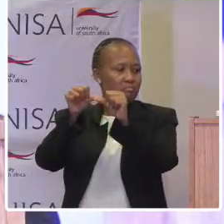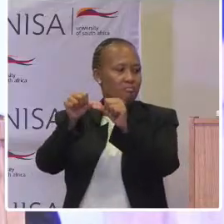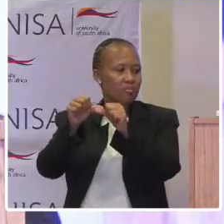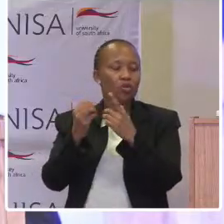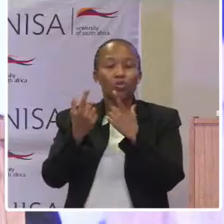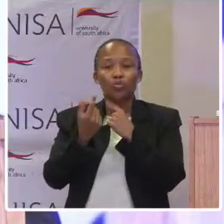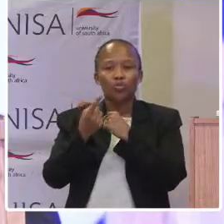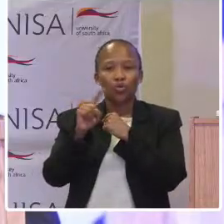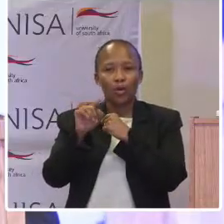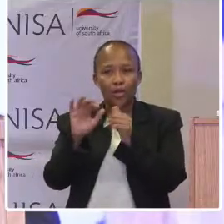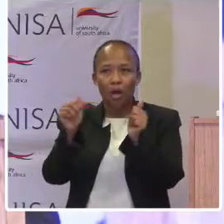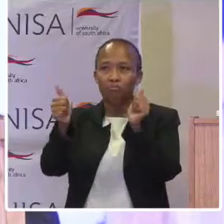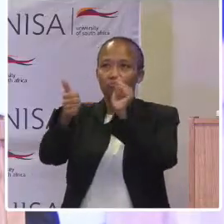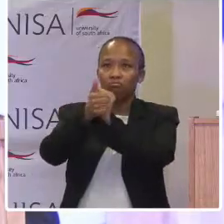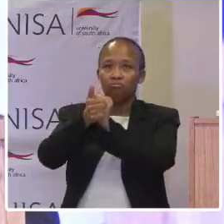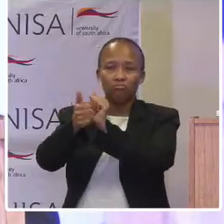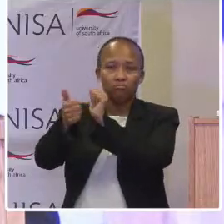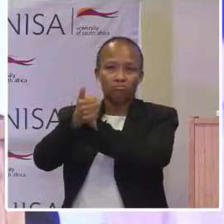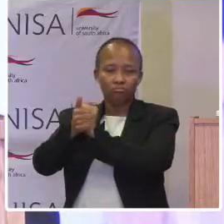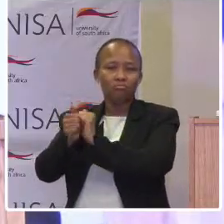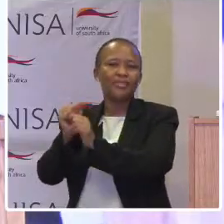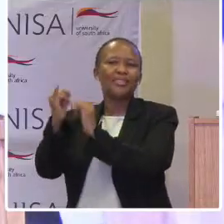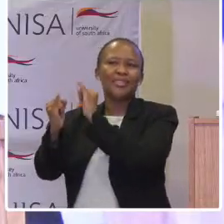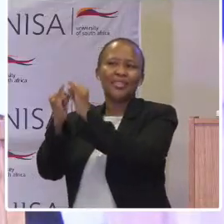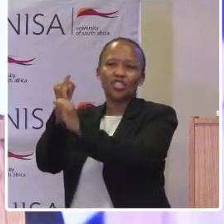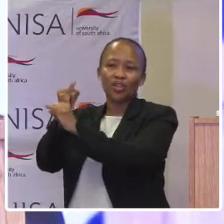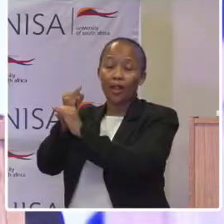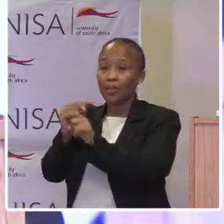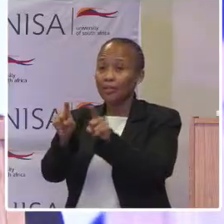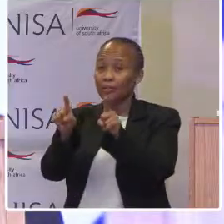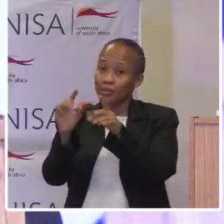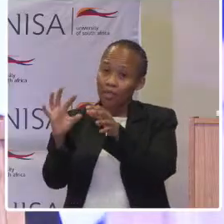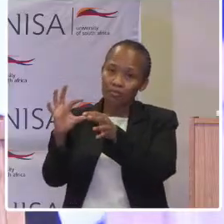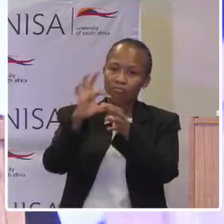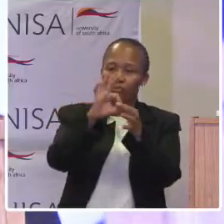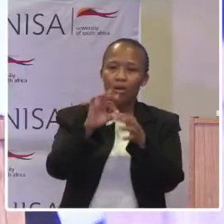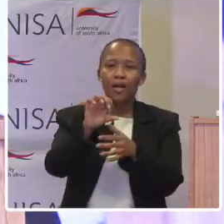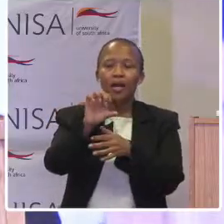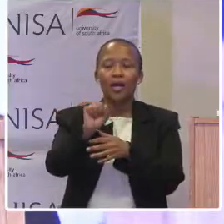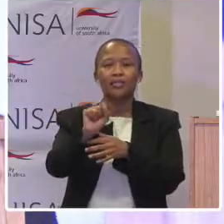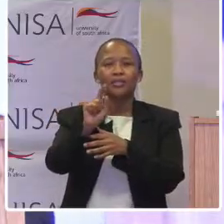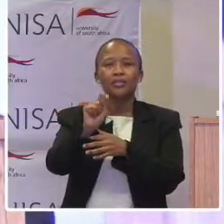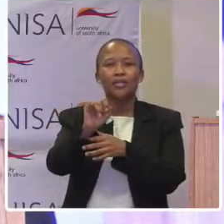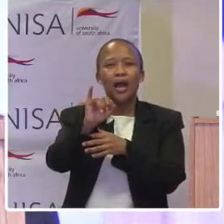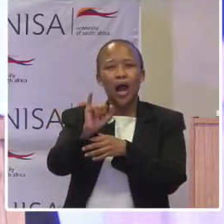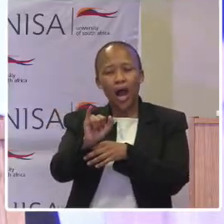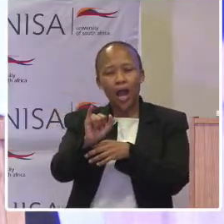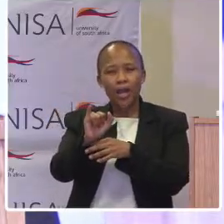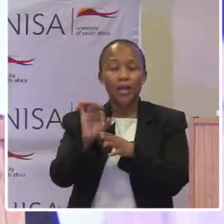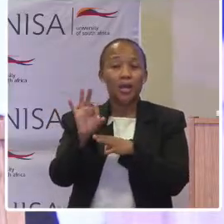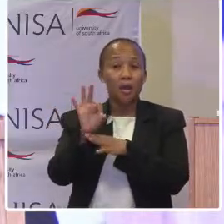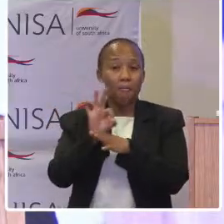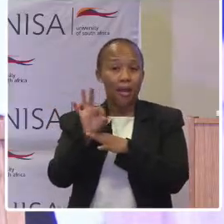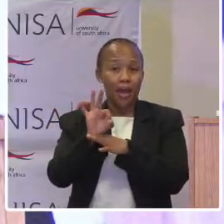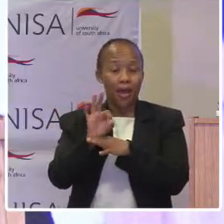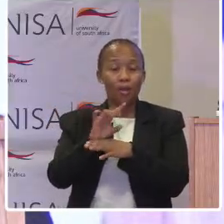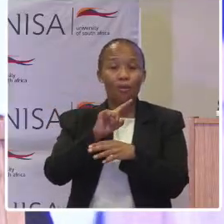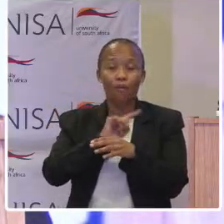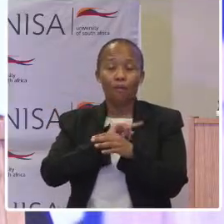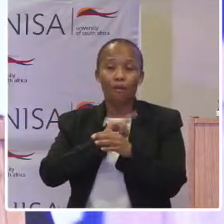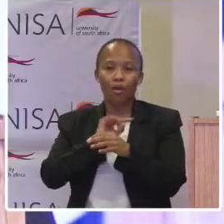cooperation and partnership activities aligned with the STI Decadal Plan priorities for expanded and